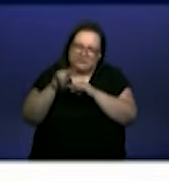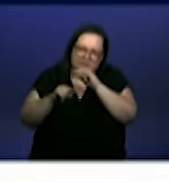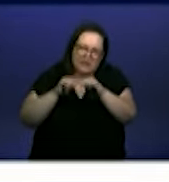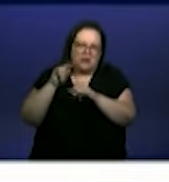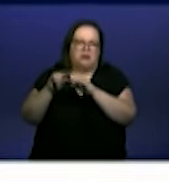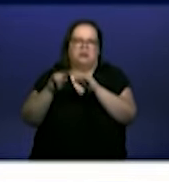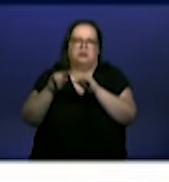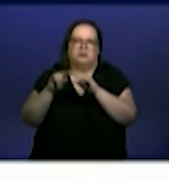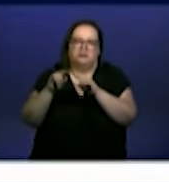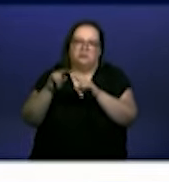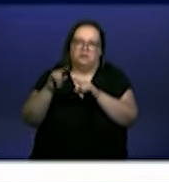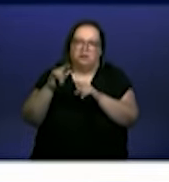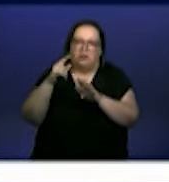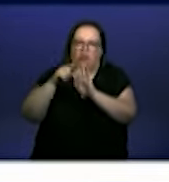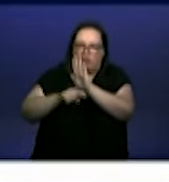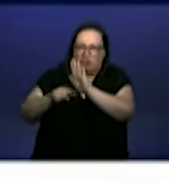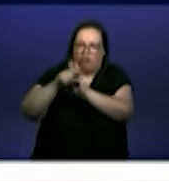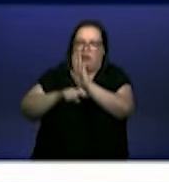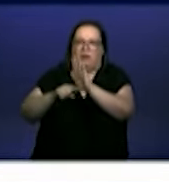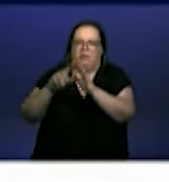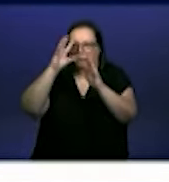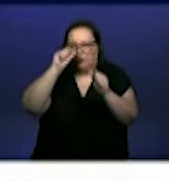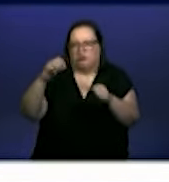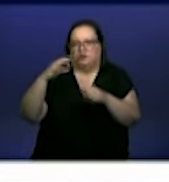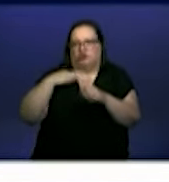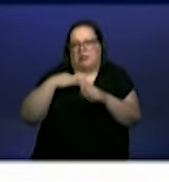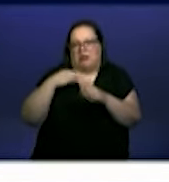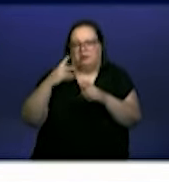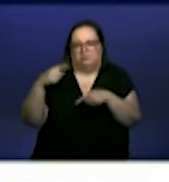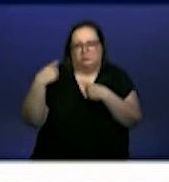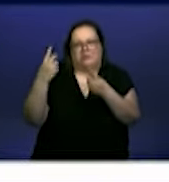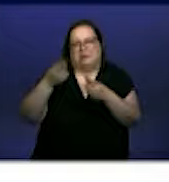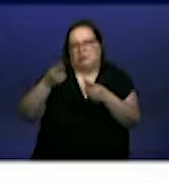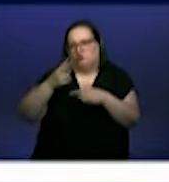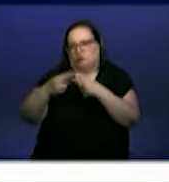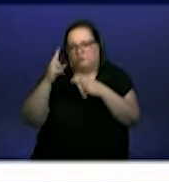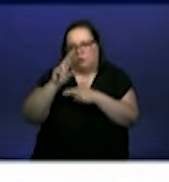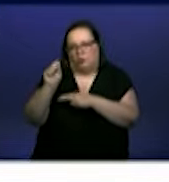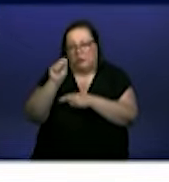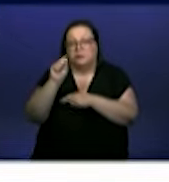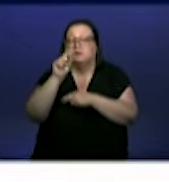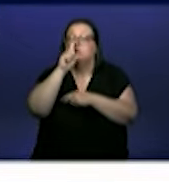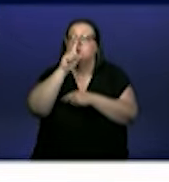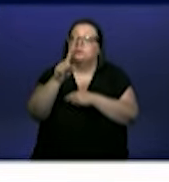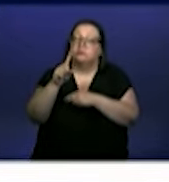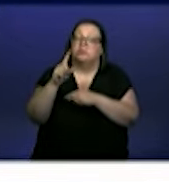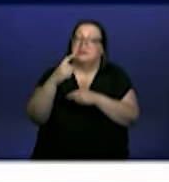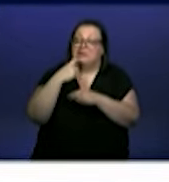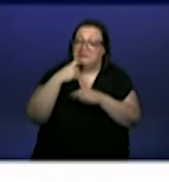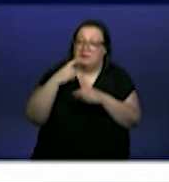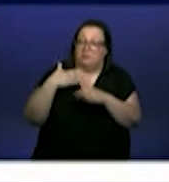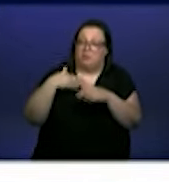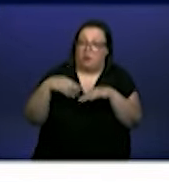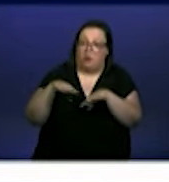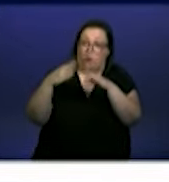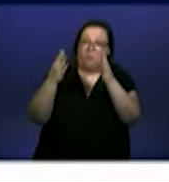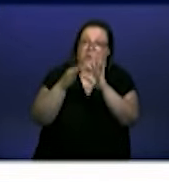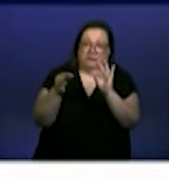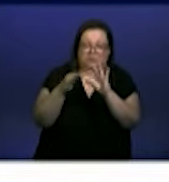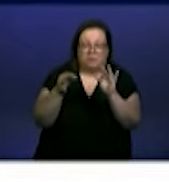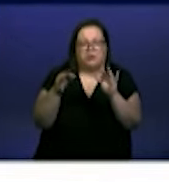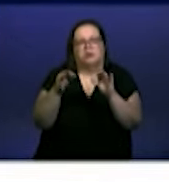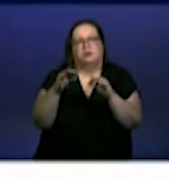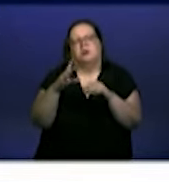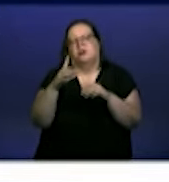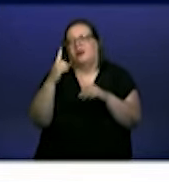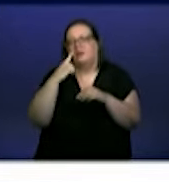persecuted president or presidential candidate in the history of the United States of America. So, as I said in the opening statement, I think it's just disheartening.